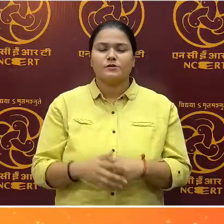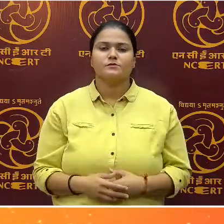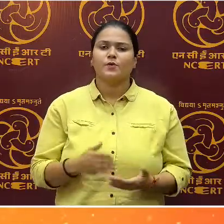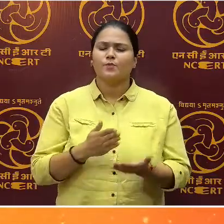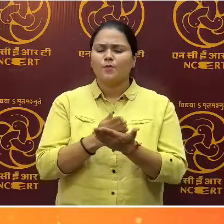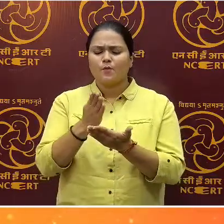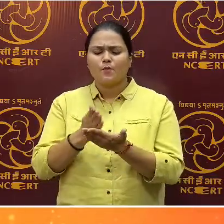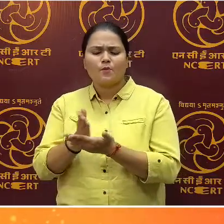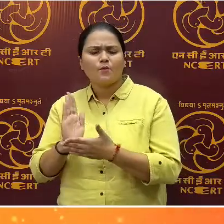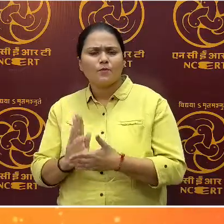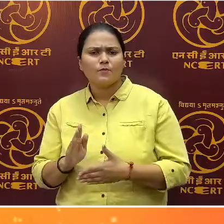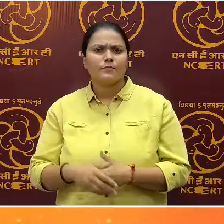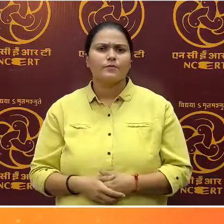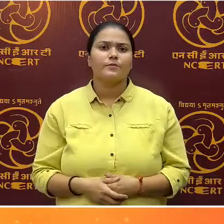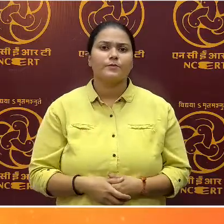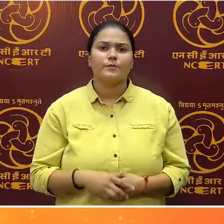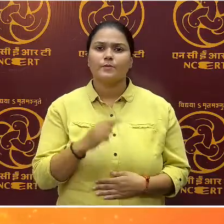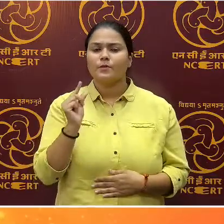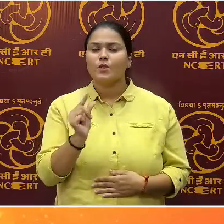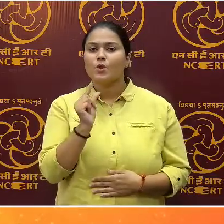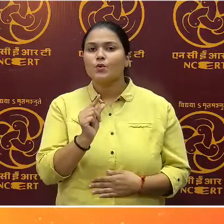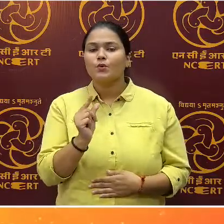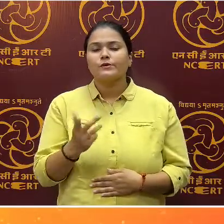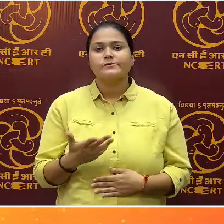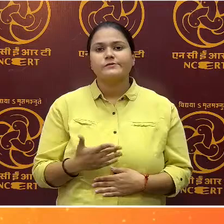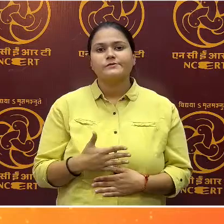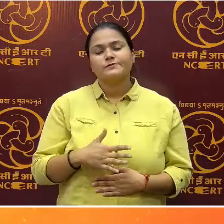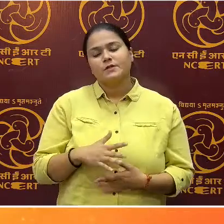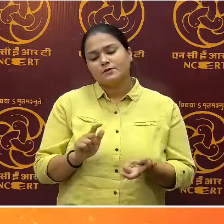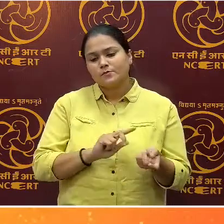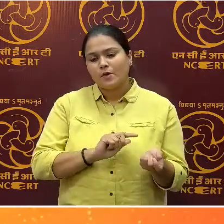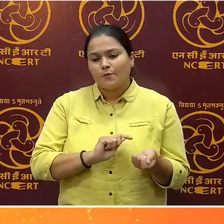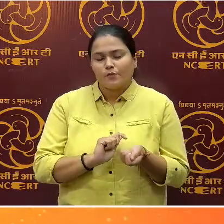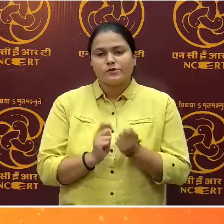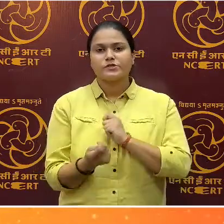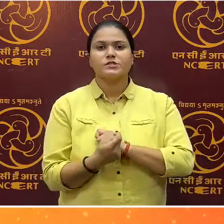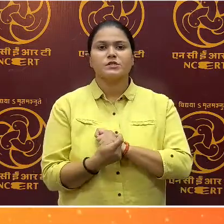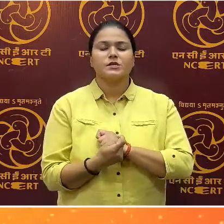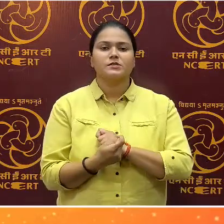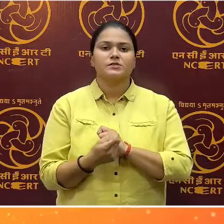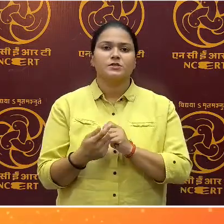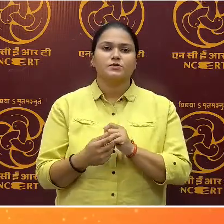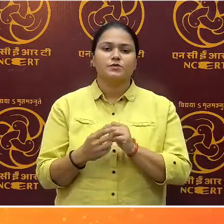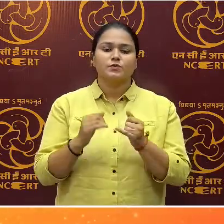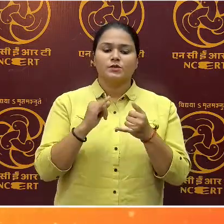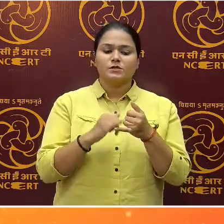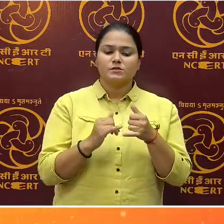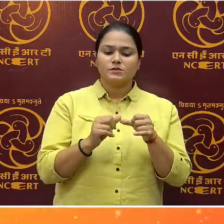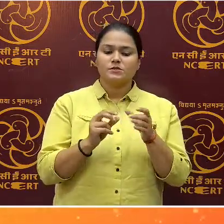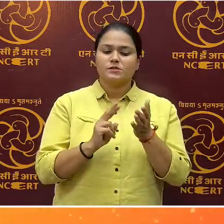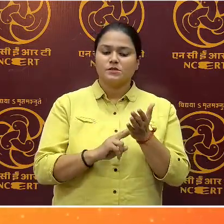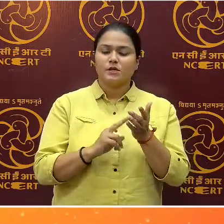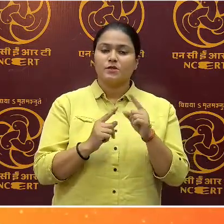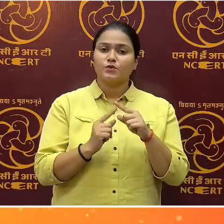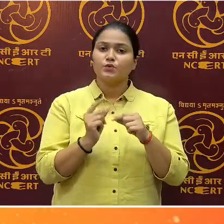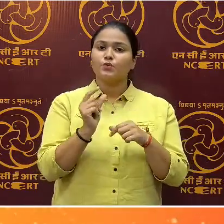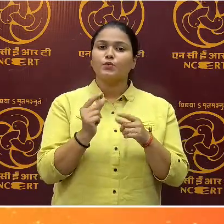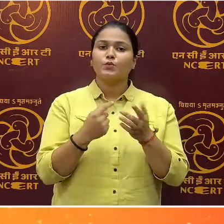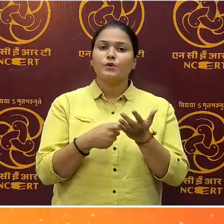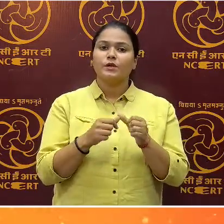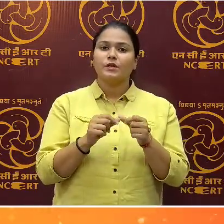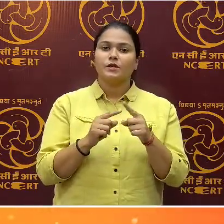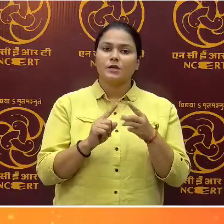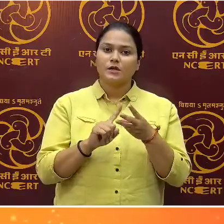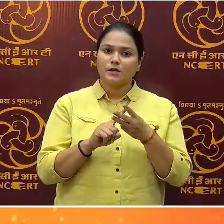factors using which we can turn a saturated solution unsaturated. Again, that is